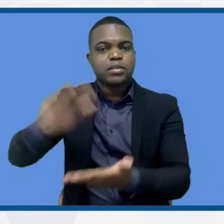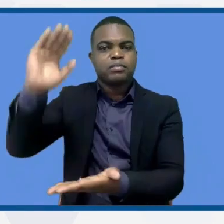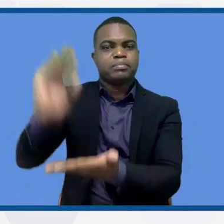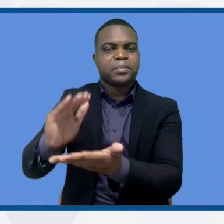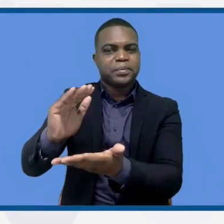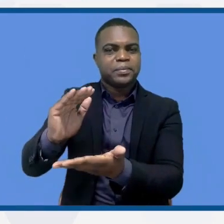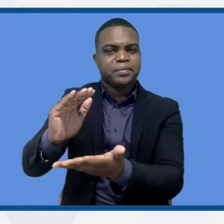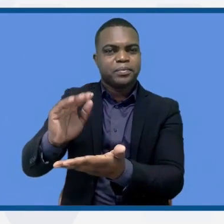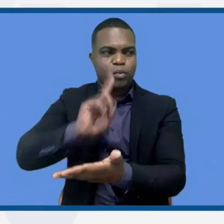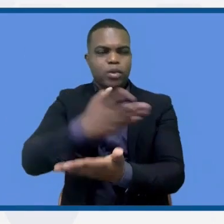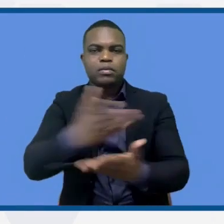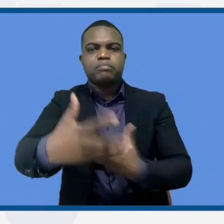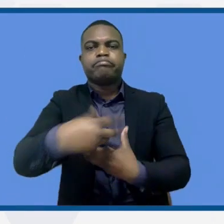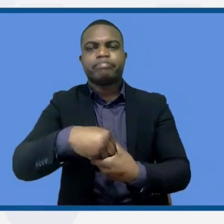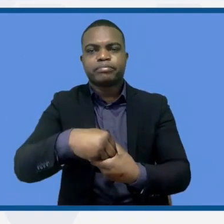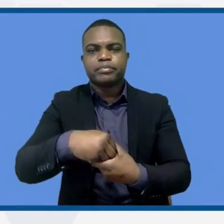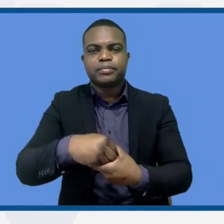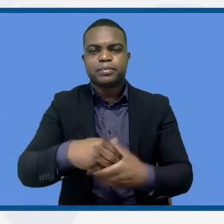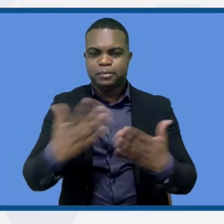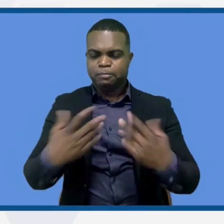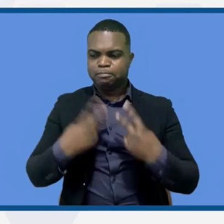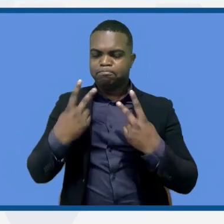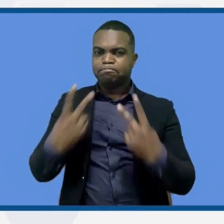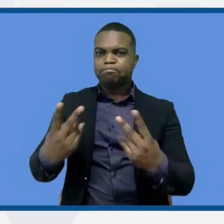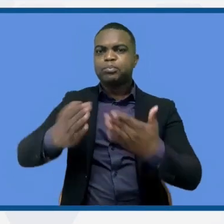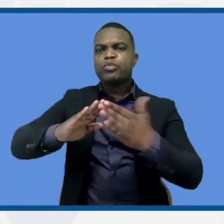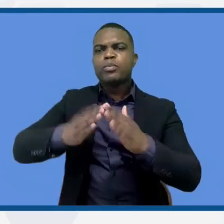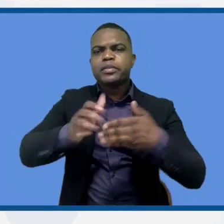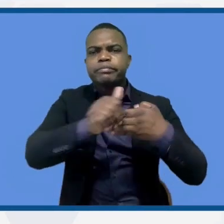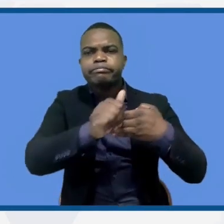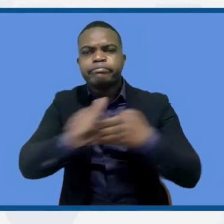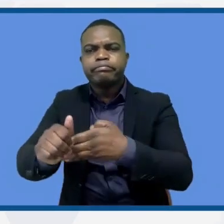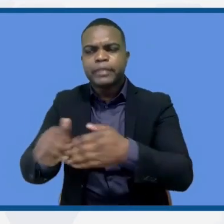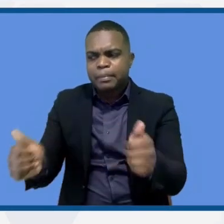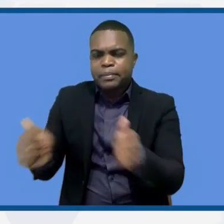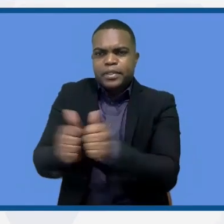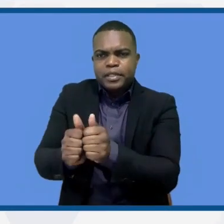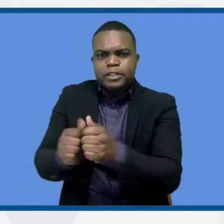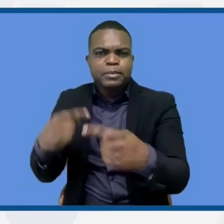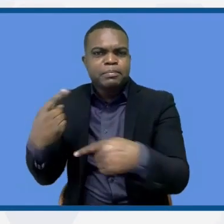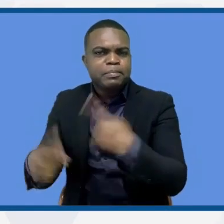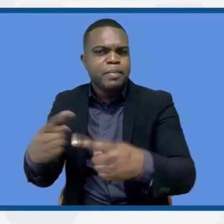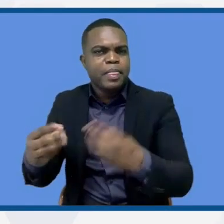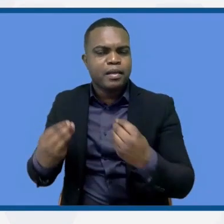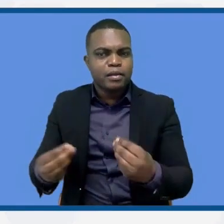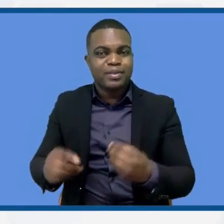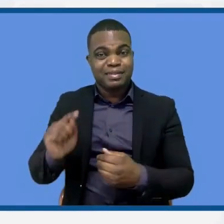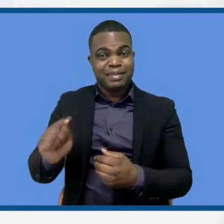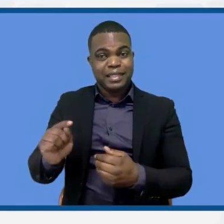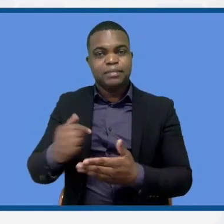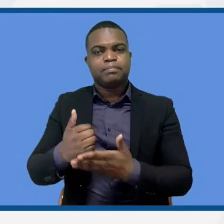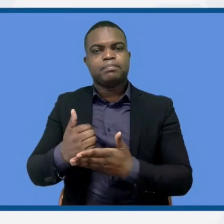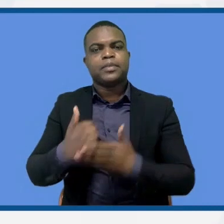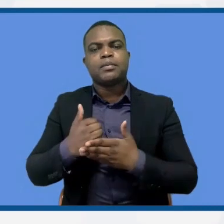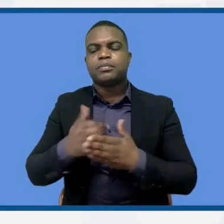being faced by local communities. And additionally, we have now replicated this approach, this process, in 2 other communities under